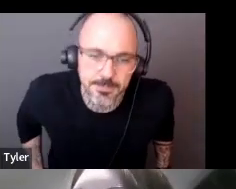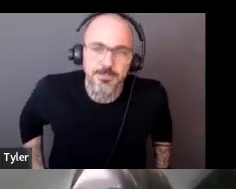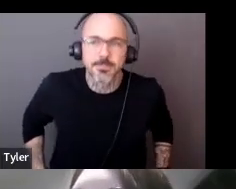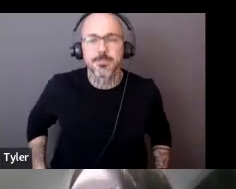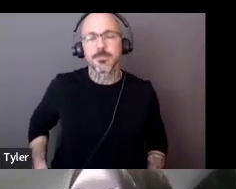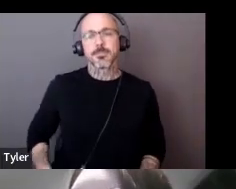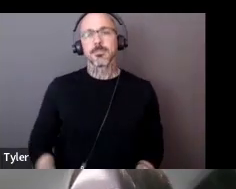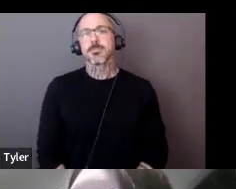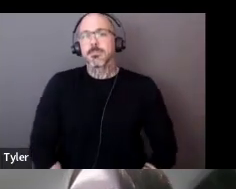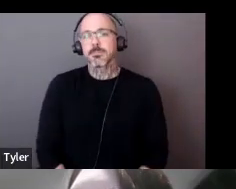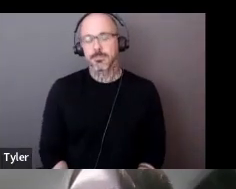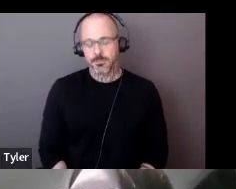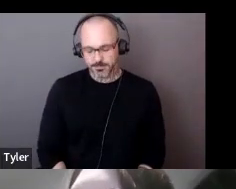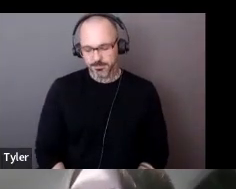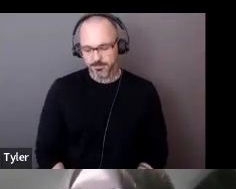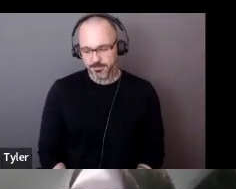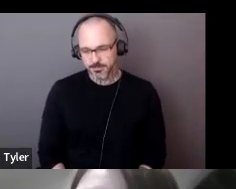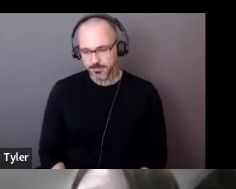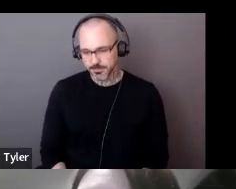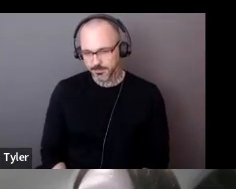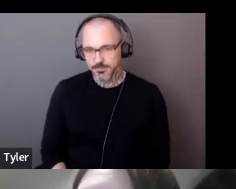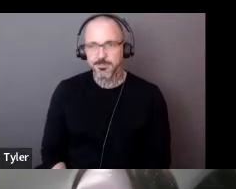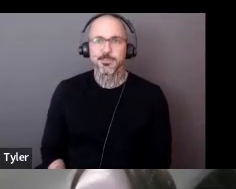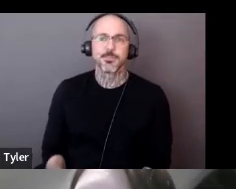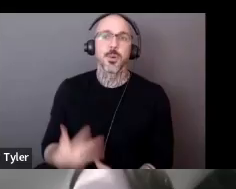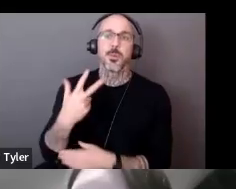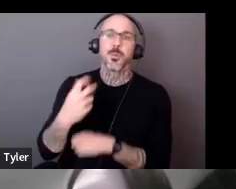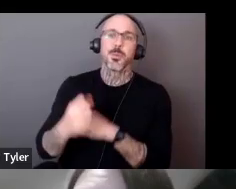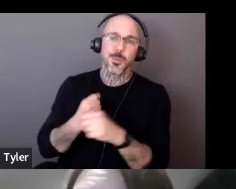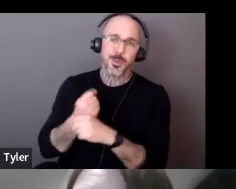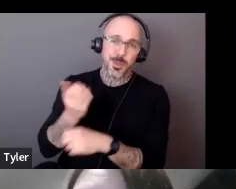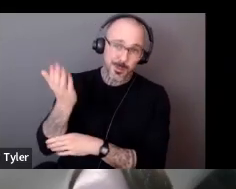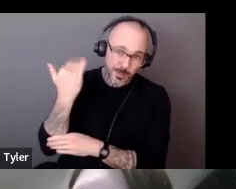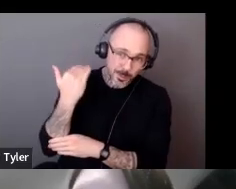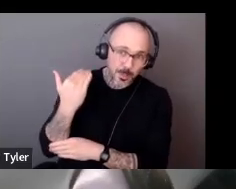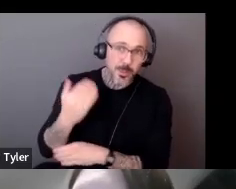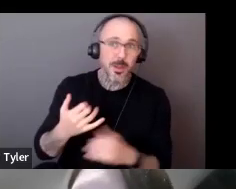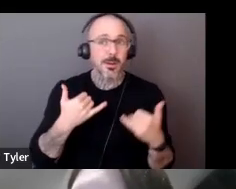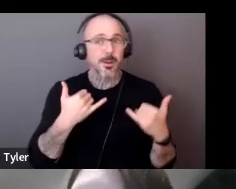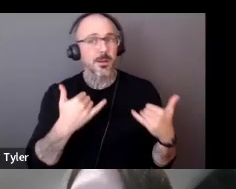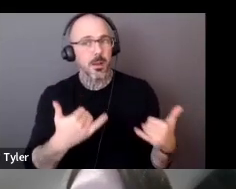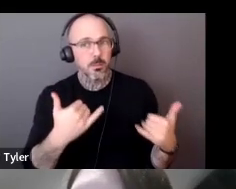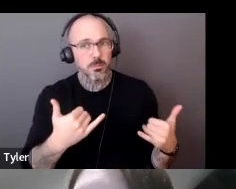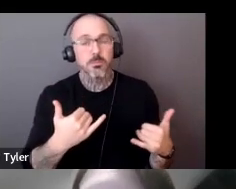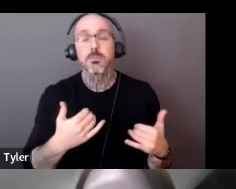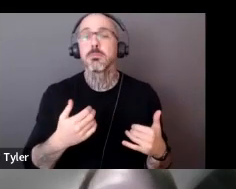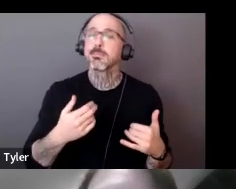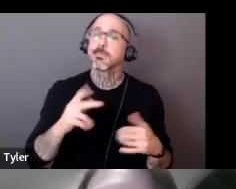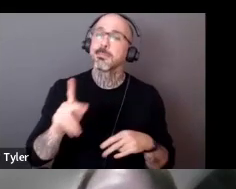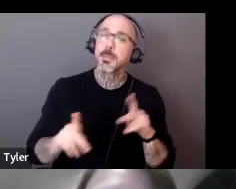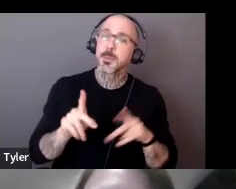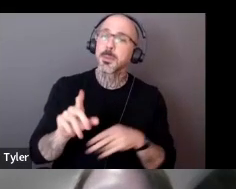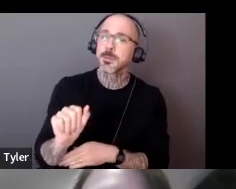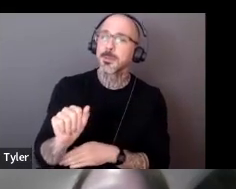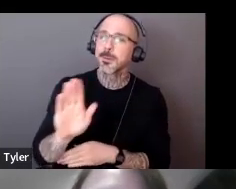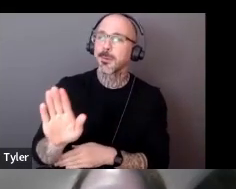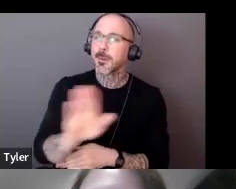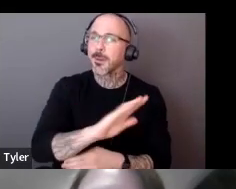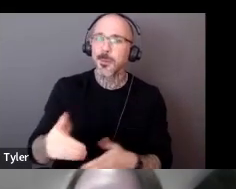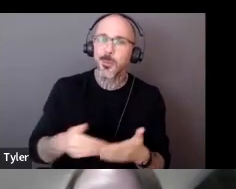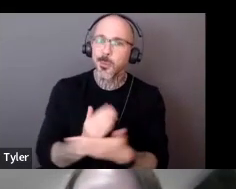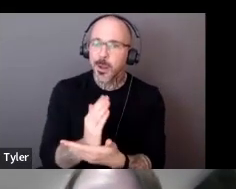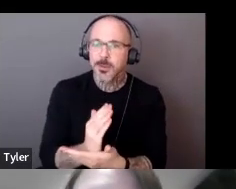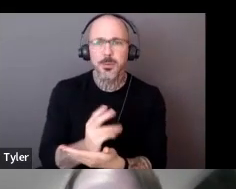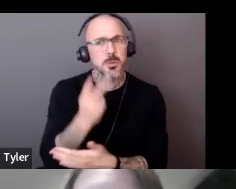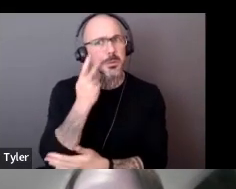in the rights of people with disabilities compared to 3 years ago and now? And what do you expect to see in another 3 years? I think we